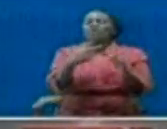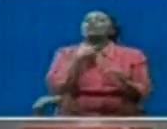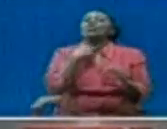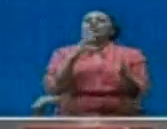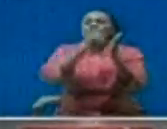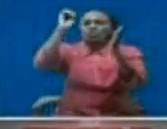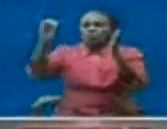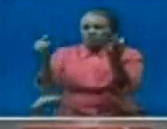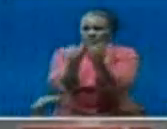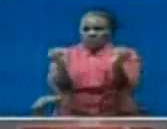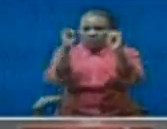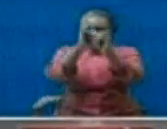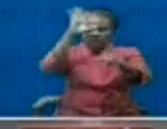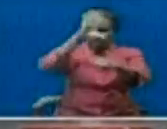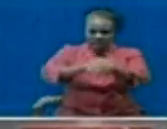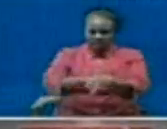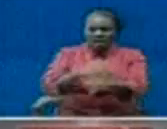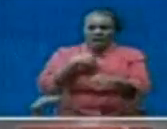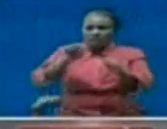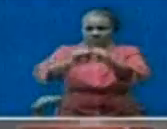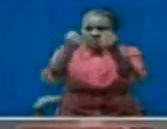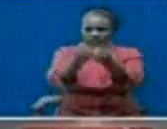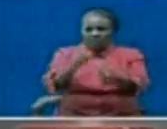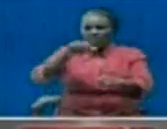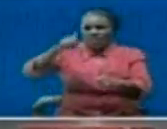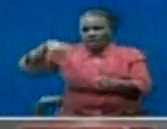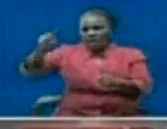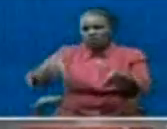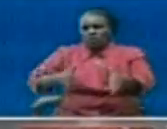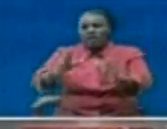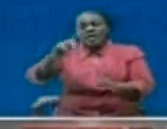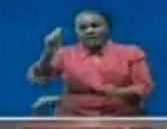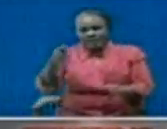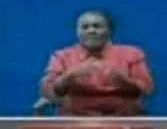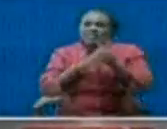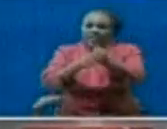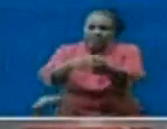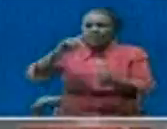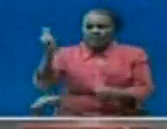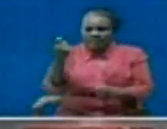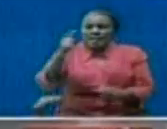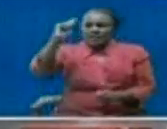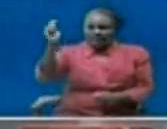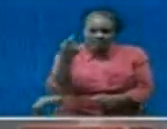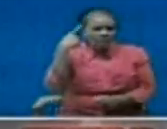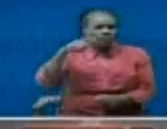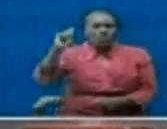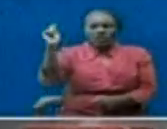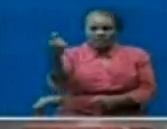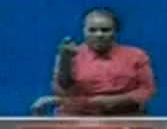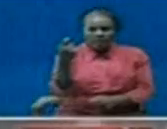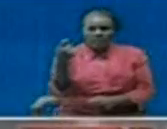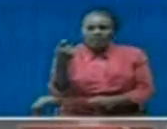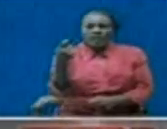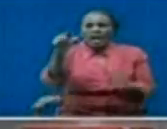have an independent country. Let us put our system in order. Let Kenyans run Kenya. Kenya for Kenyans. We got that at independence